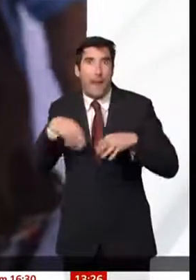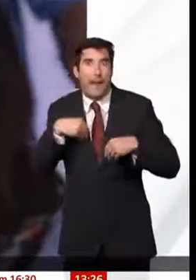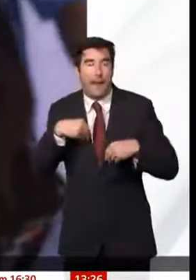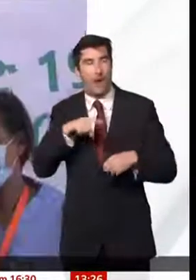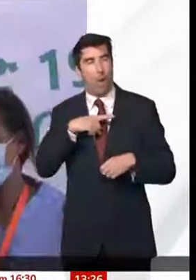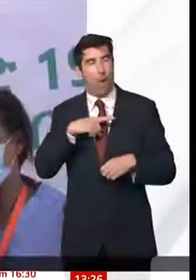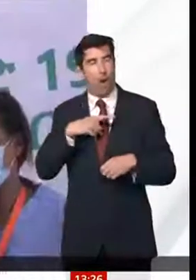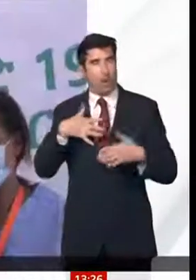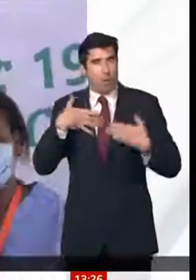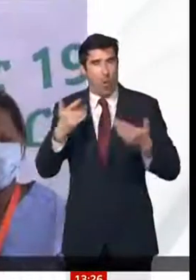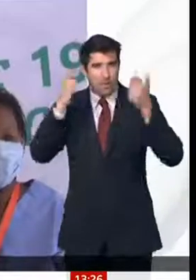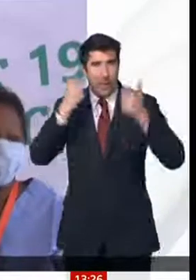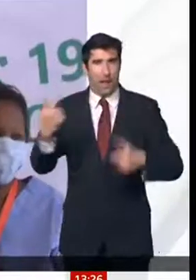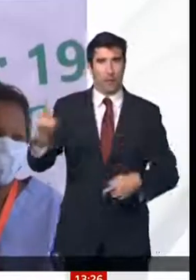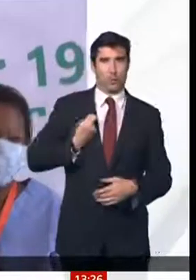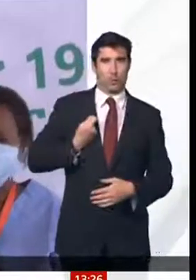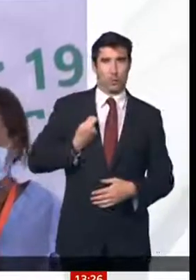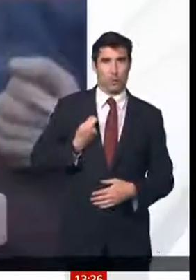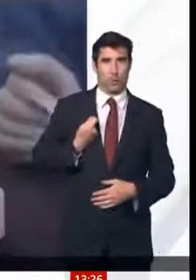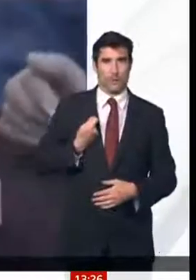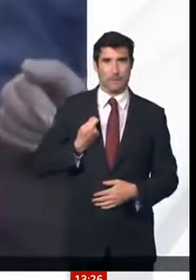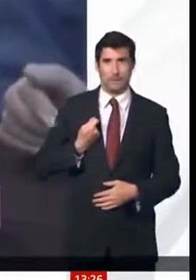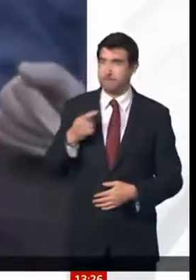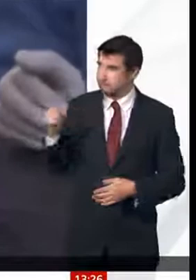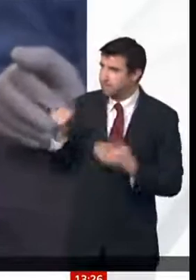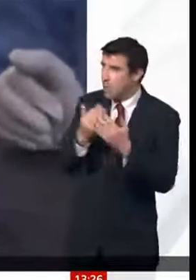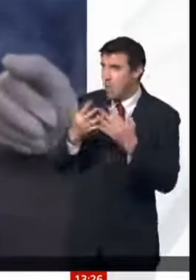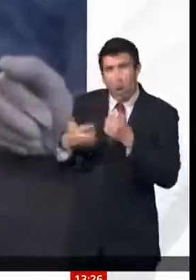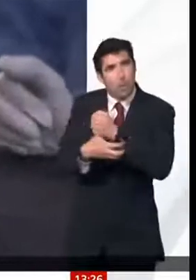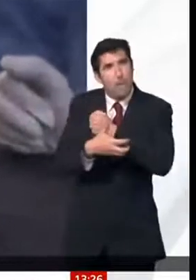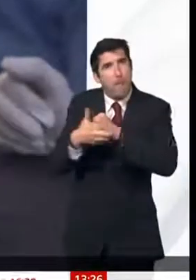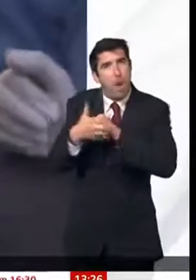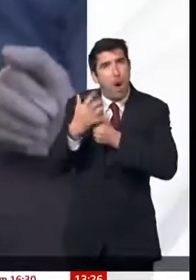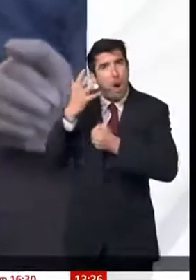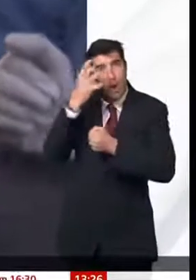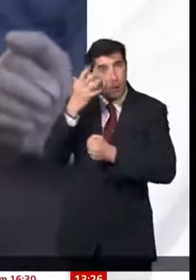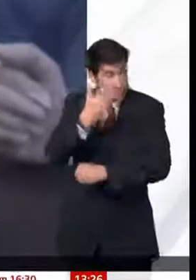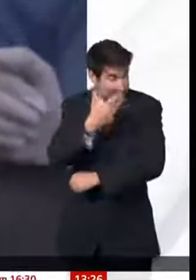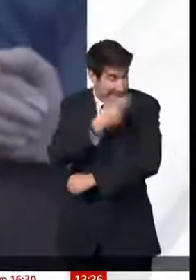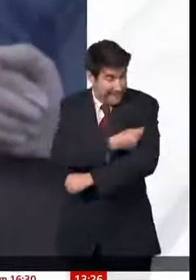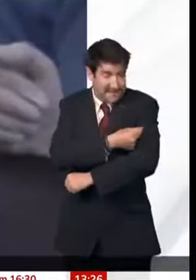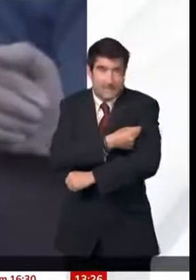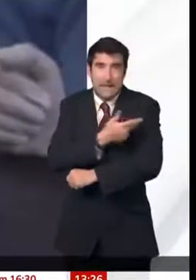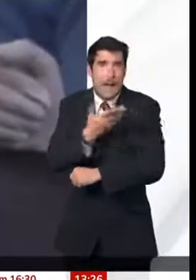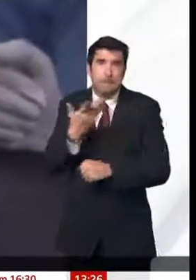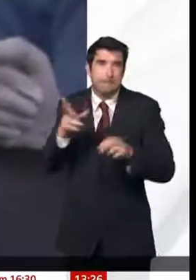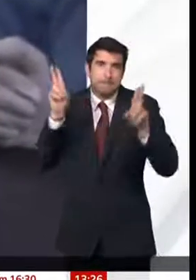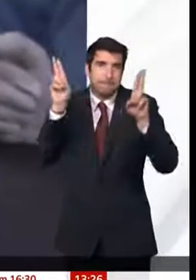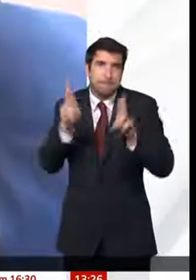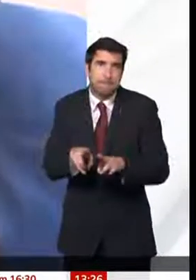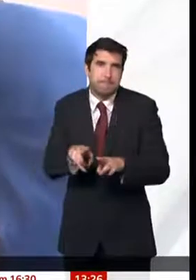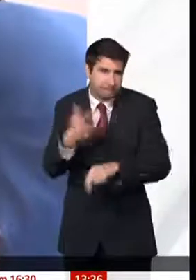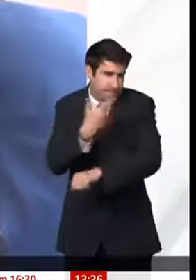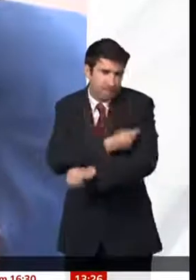supply, particularly in lower income countries. It's also these countries that tend to have precious few healthcare workers. The